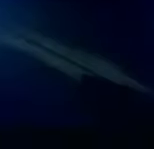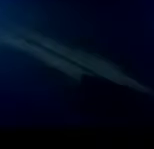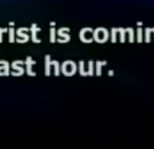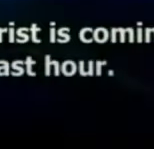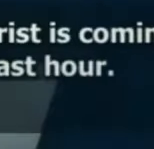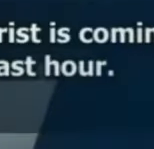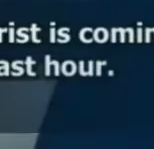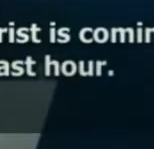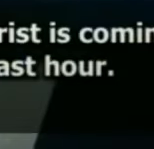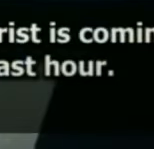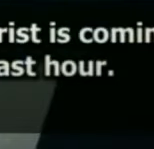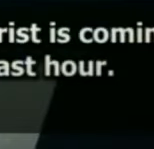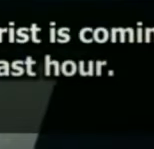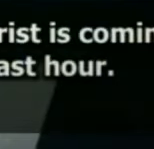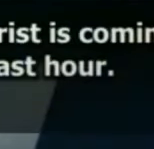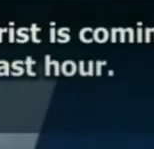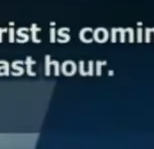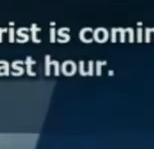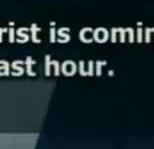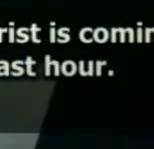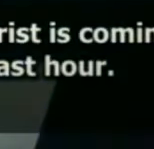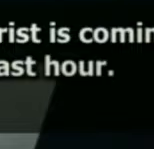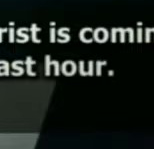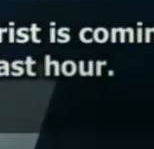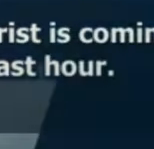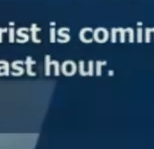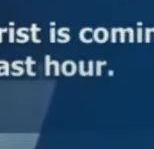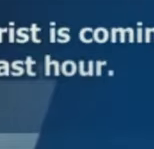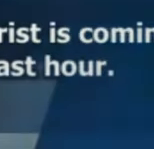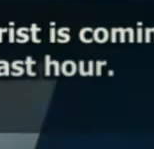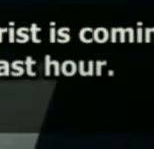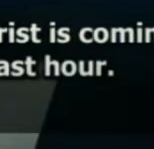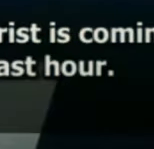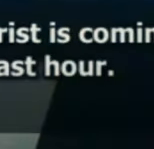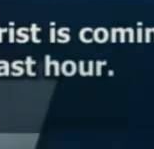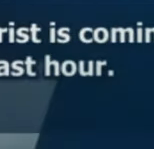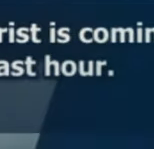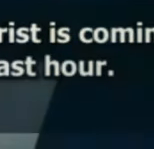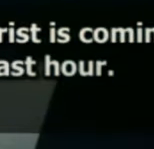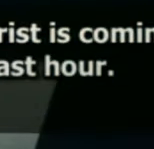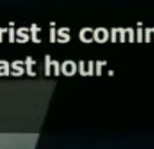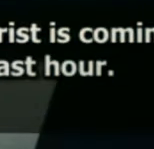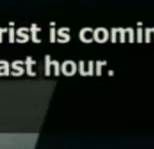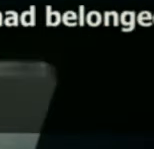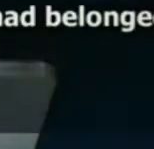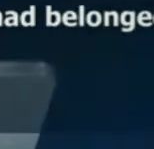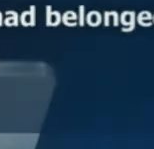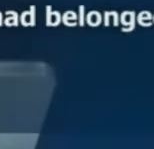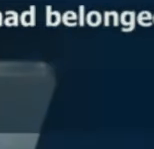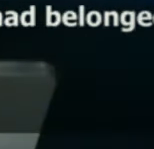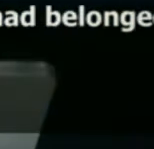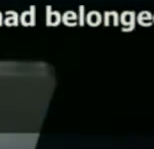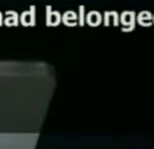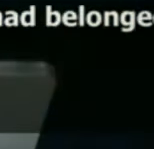the Antichrist is coming, even now many Antichrists have come. This is how we know it is the last hour. They went out from us, but